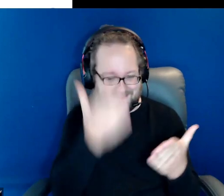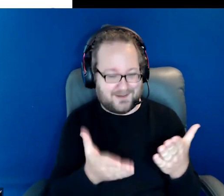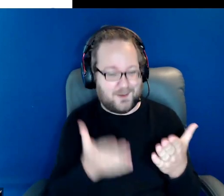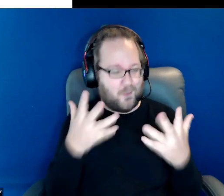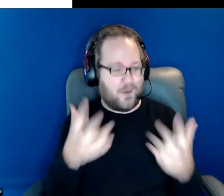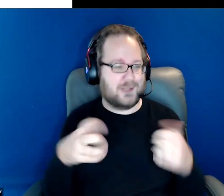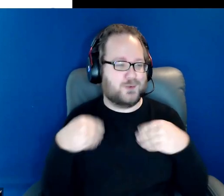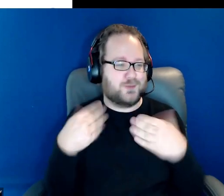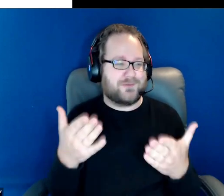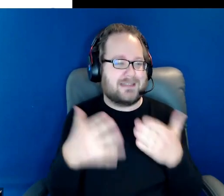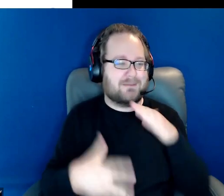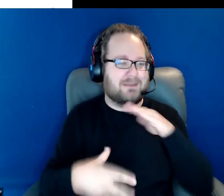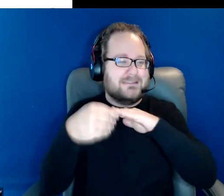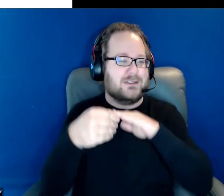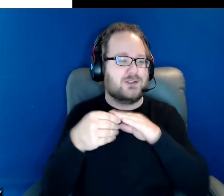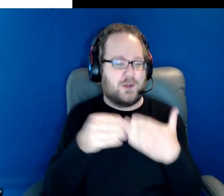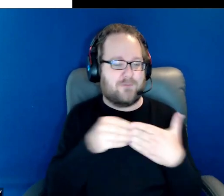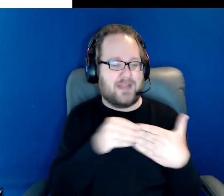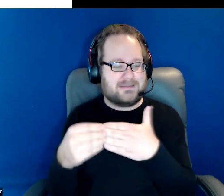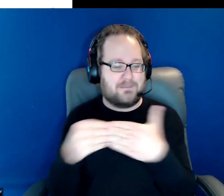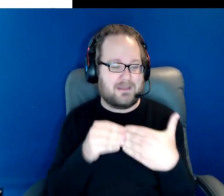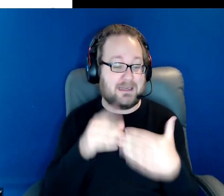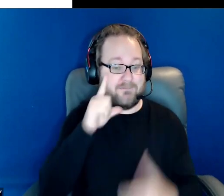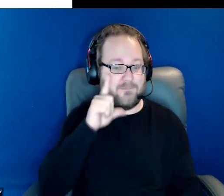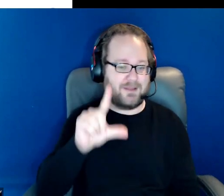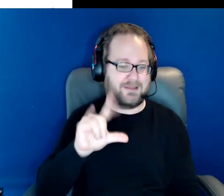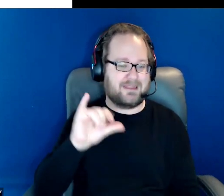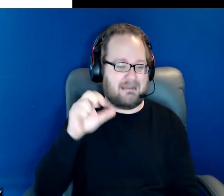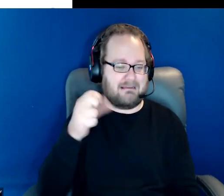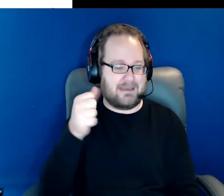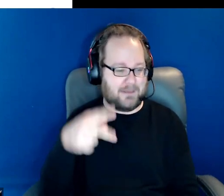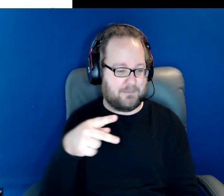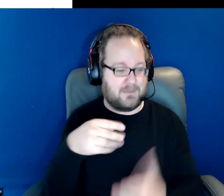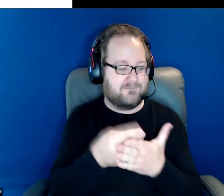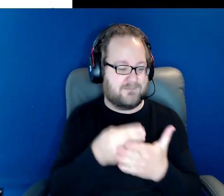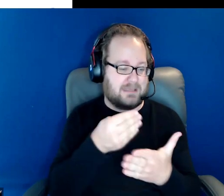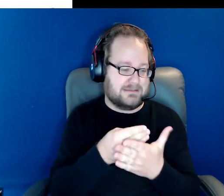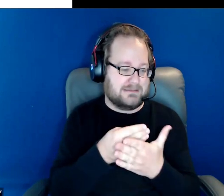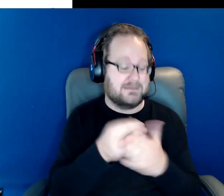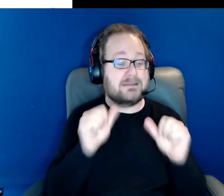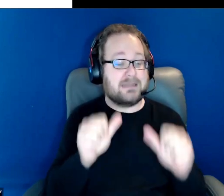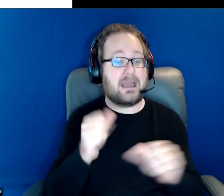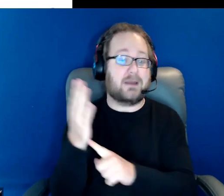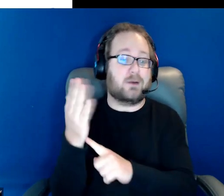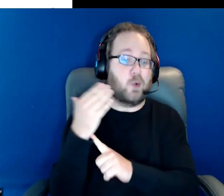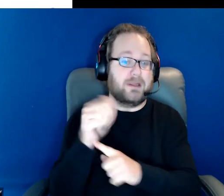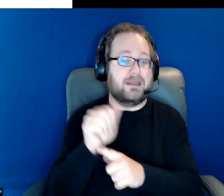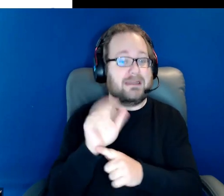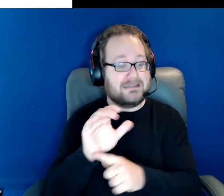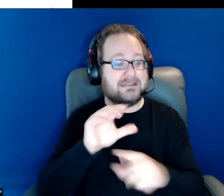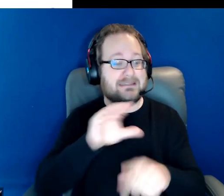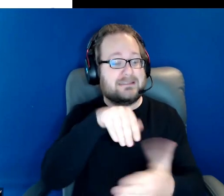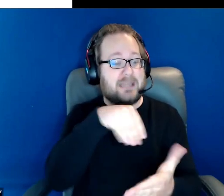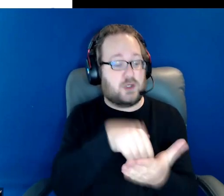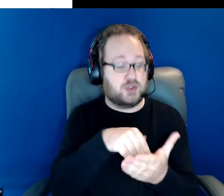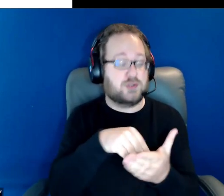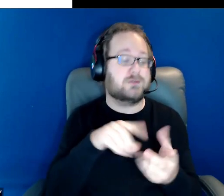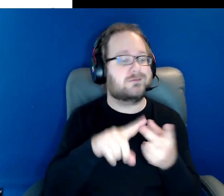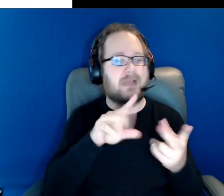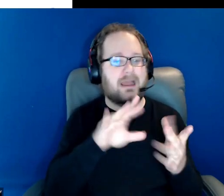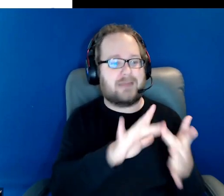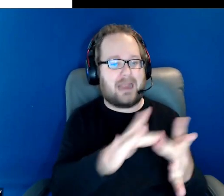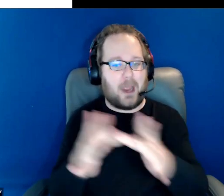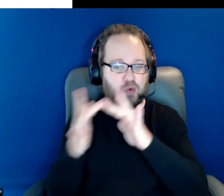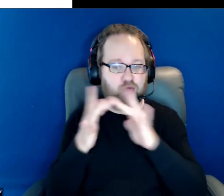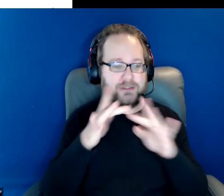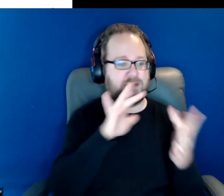flexibilities regarding LIHEAP funding. LIHEAP can also provide access to cooling centers, as well as coordinated targeted outreach to households at